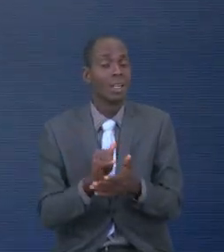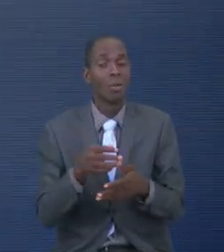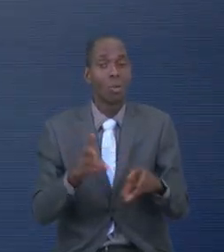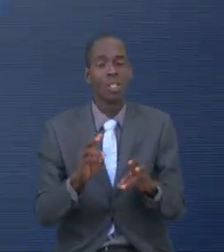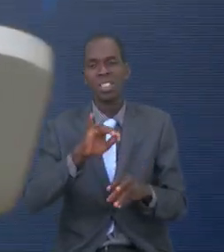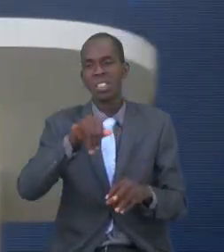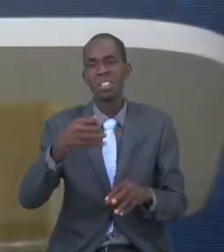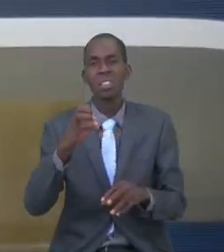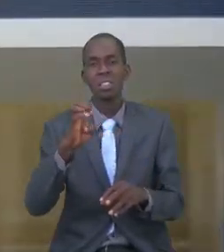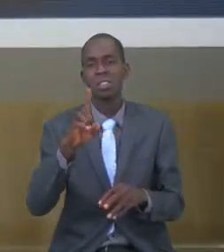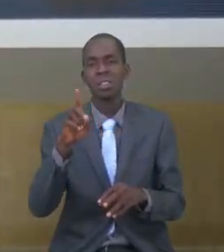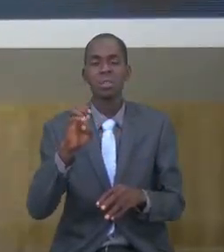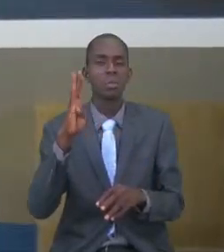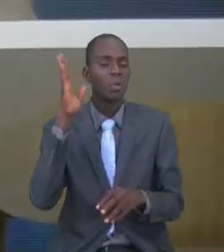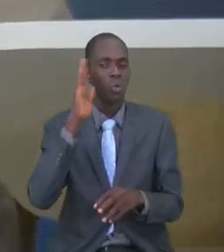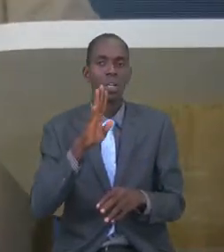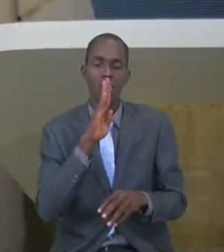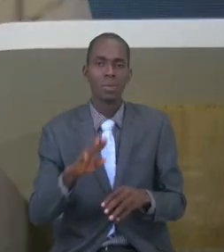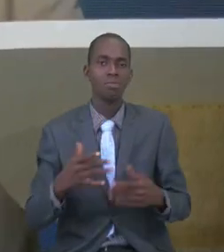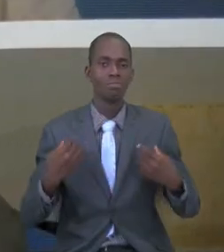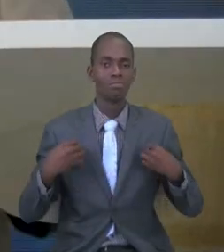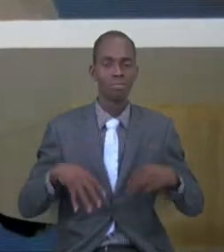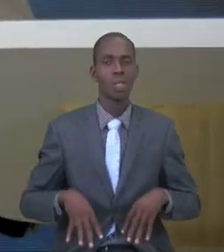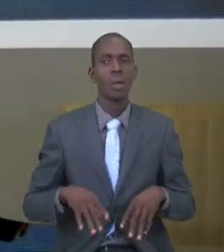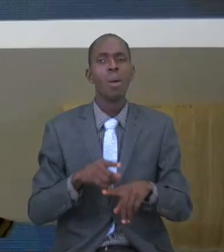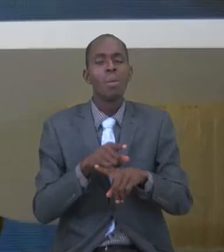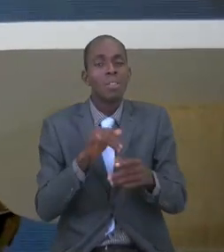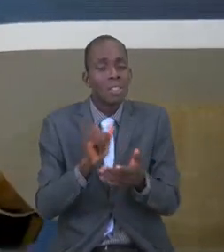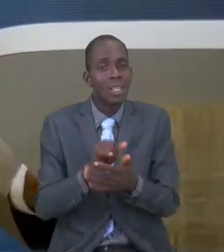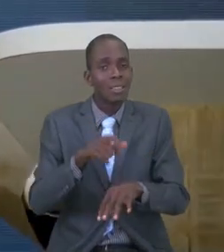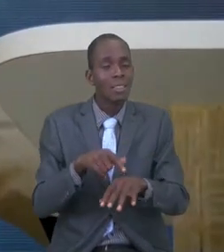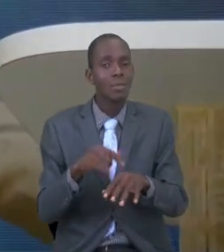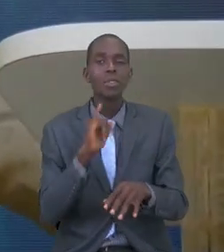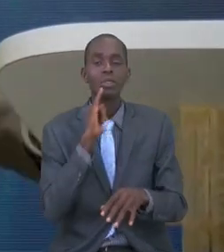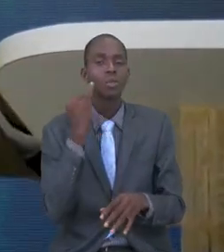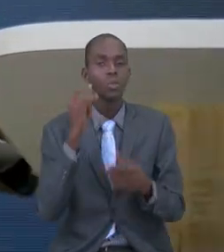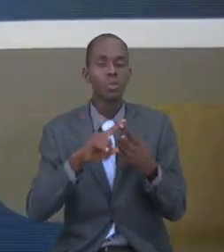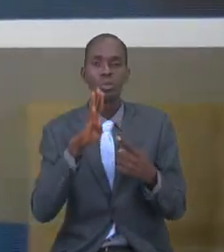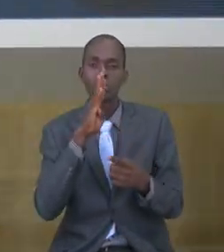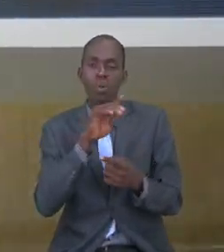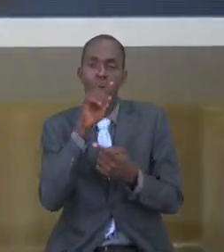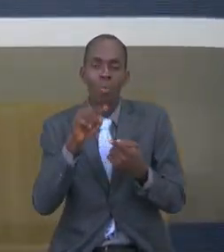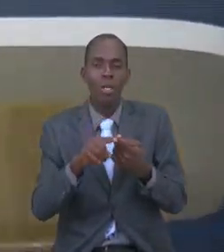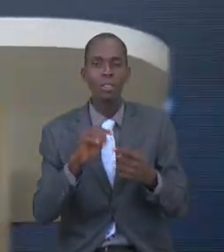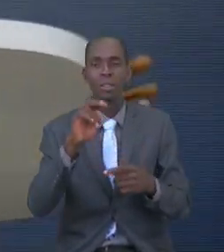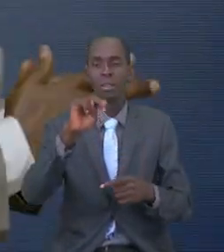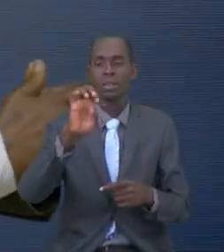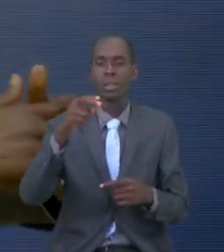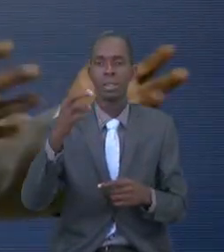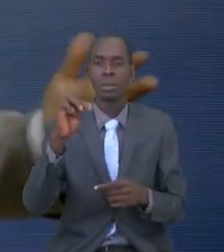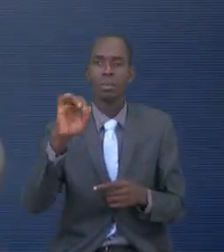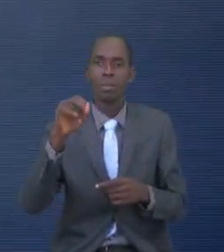when Elijah should have risen up like Nehemiah and Ezra and bring the word of God